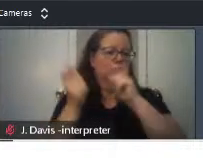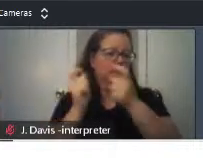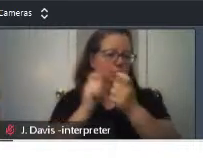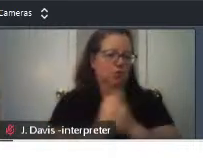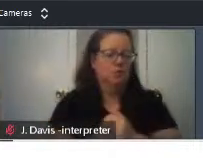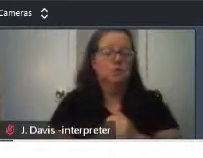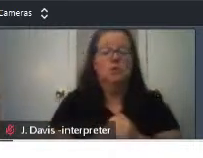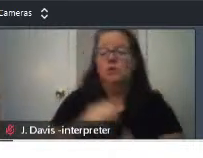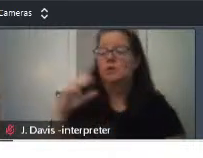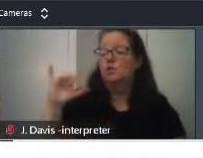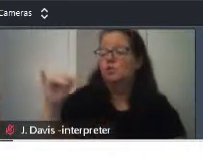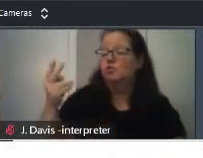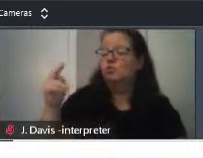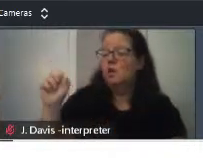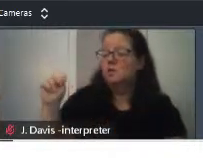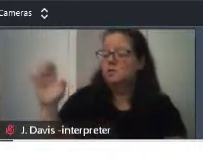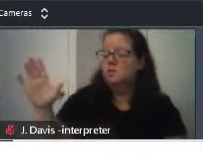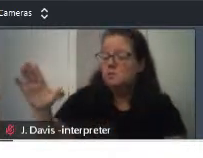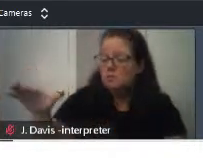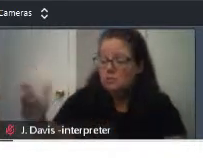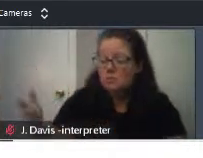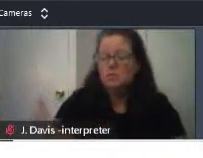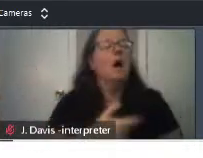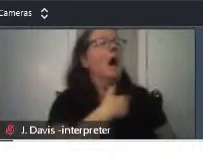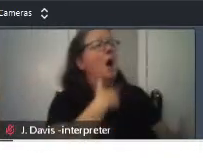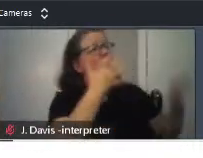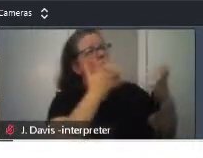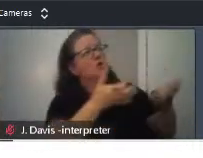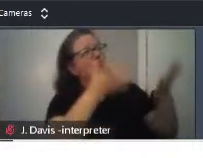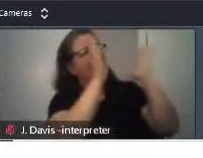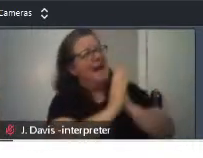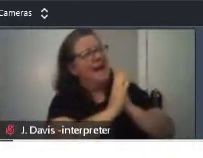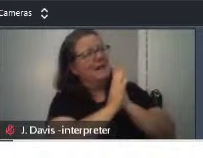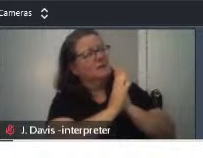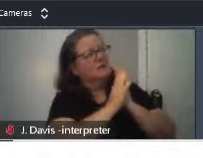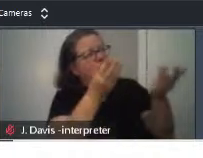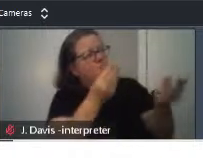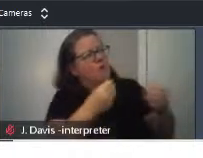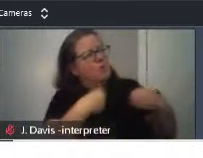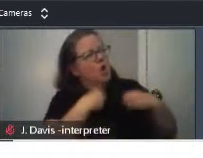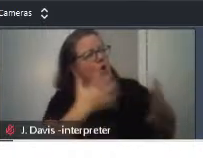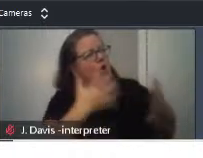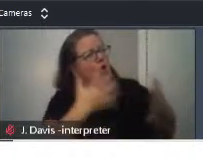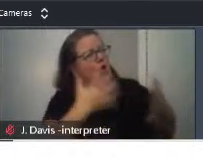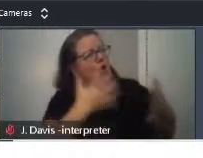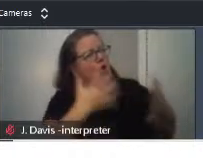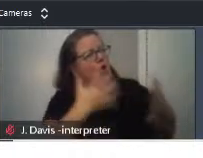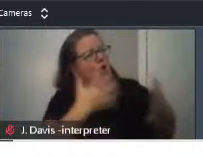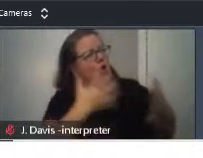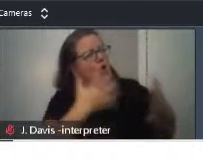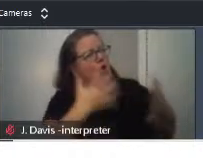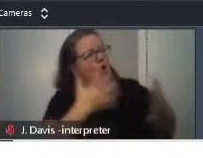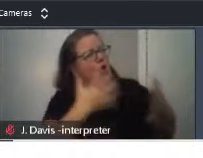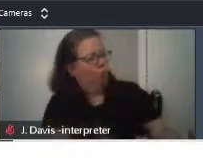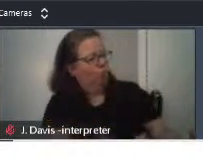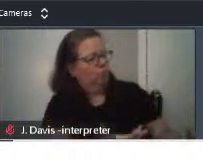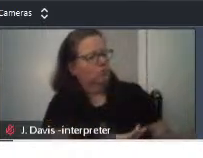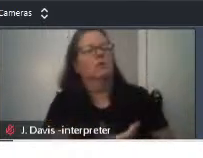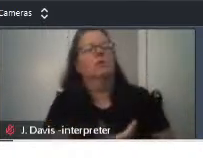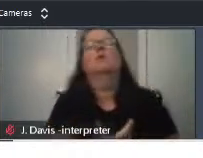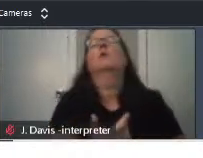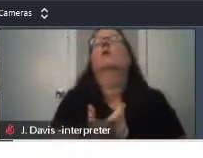Councilwoman Johnson. Yes, thank you. My question is, how will the property owners be notified of these recommendations? They will